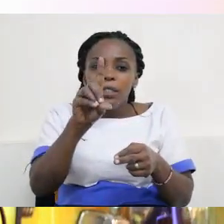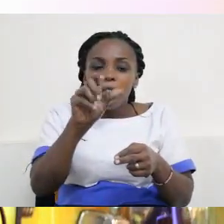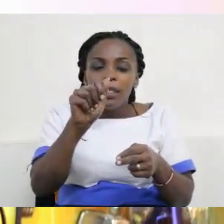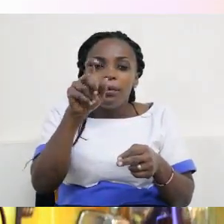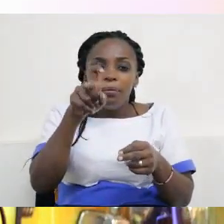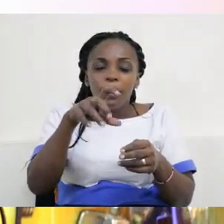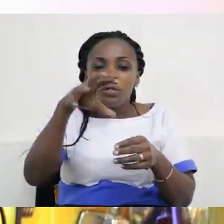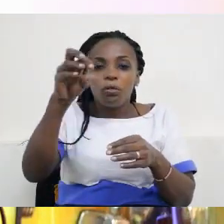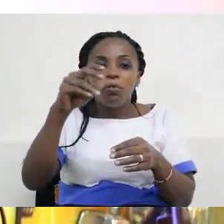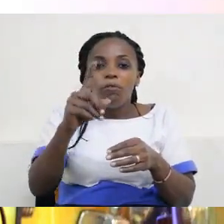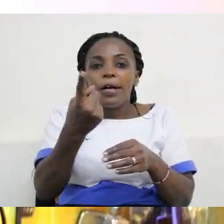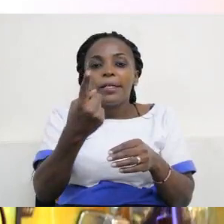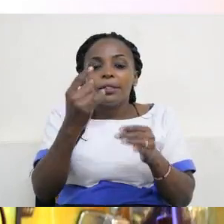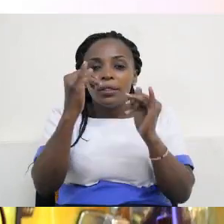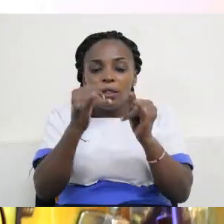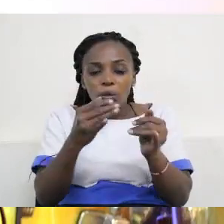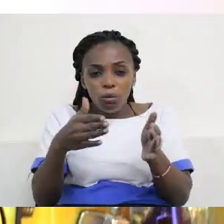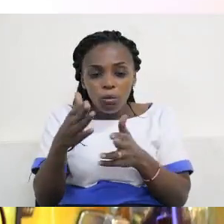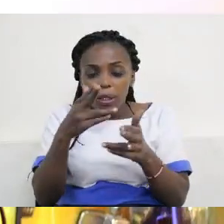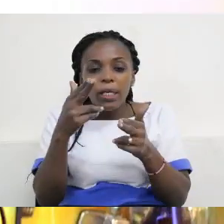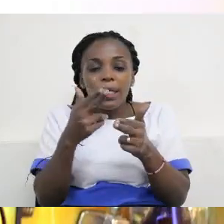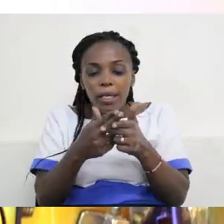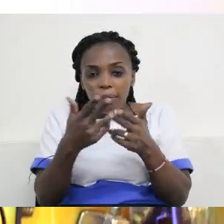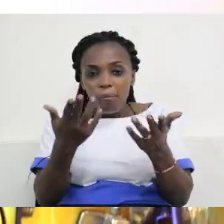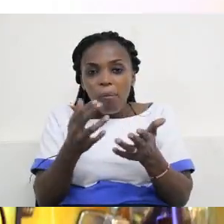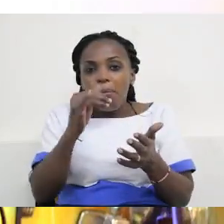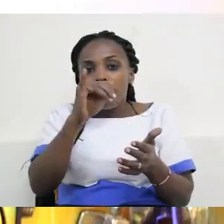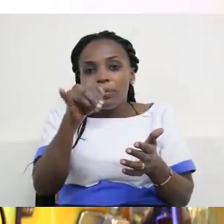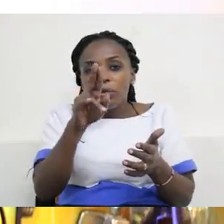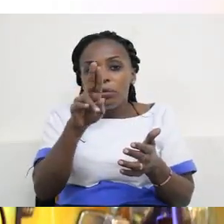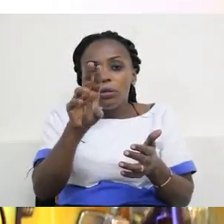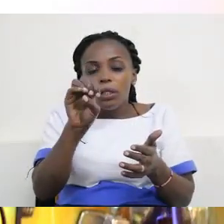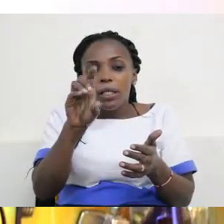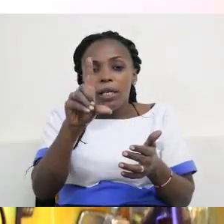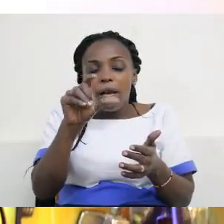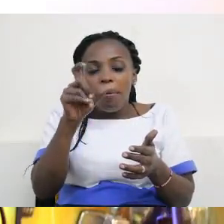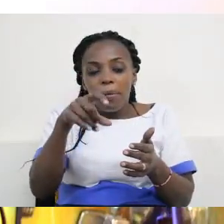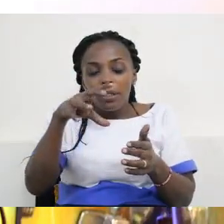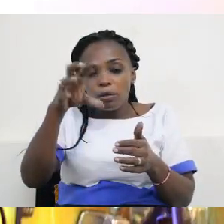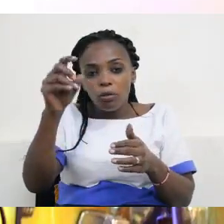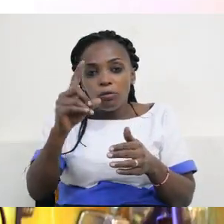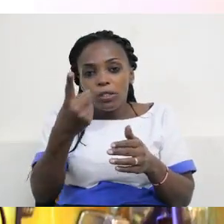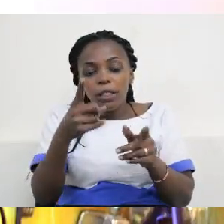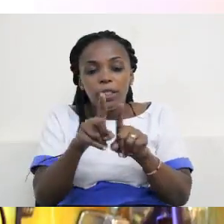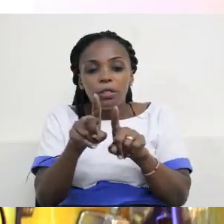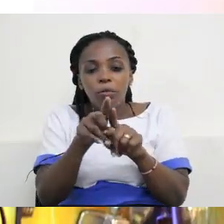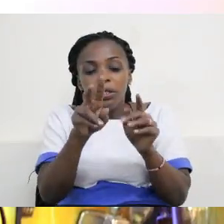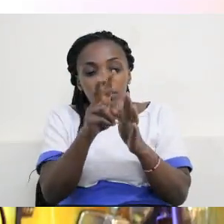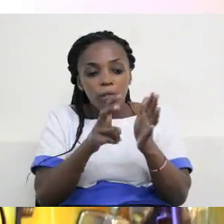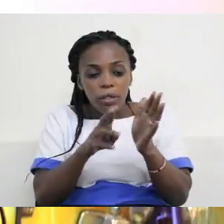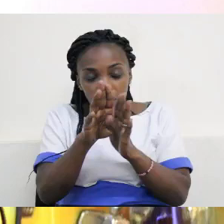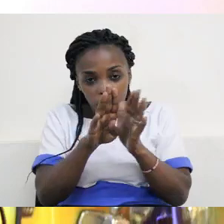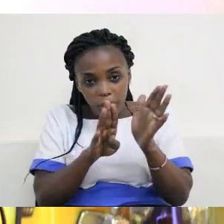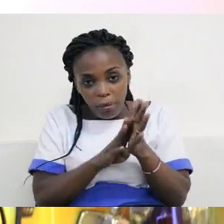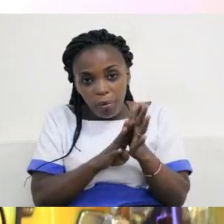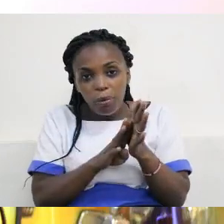first. This new way, this wonderful way that we will read from the Bible as we look at different examples is called Judah shall